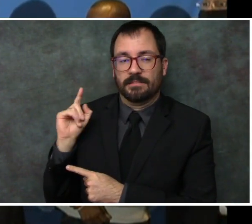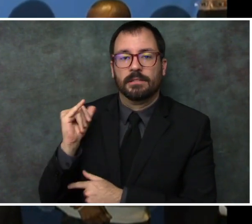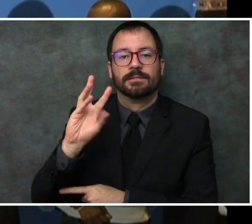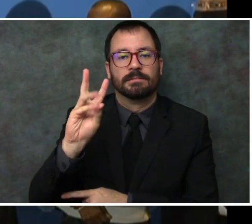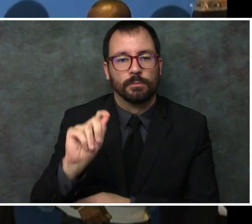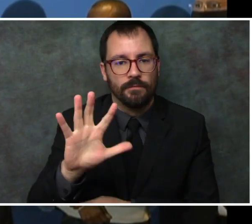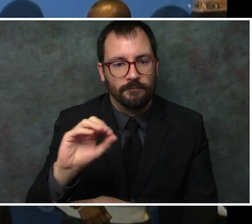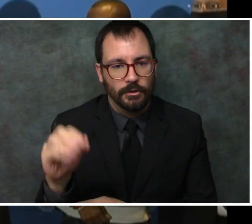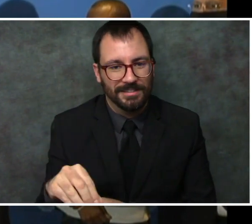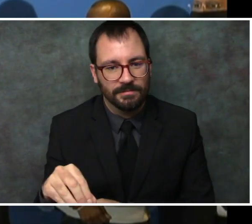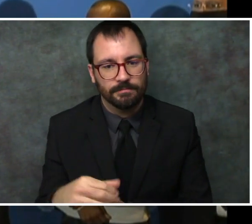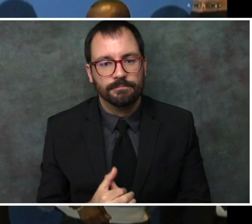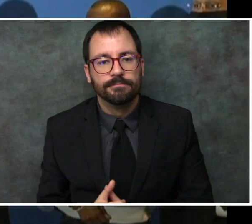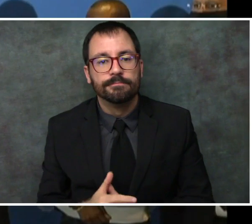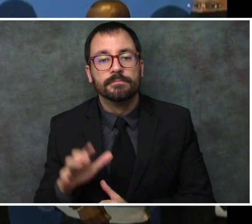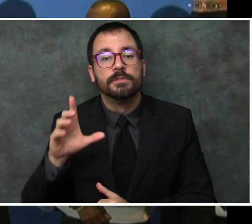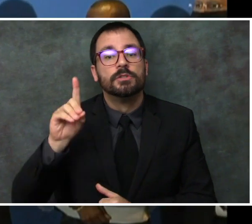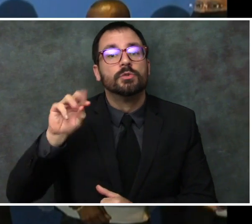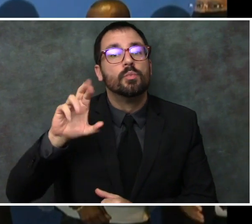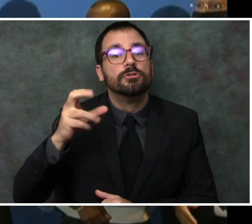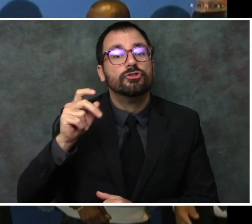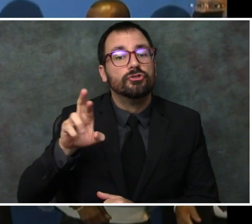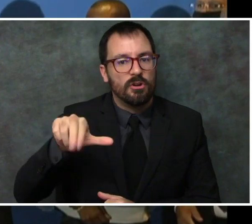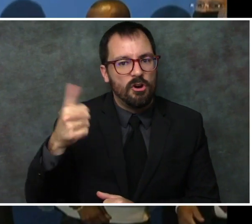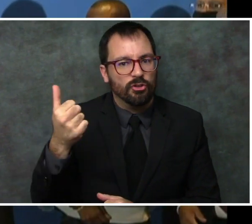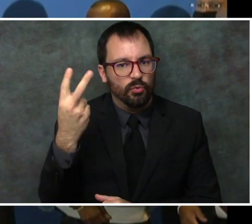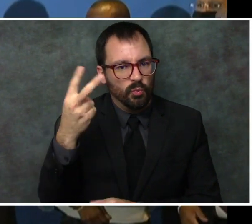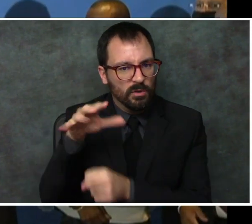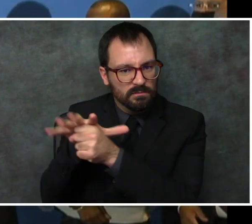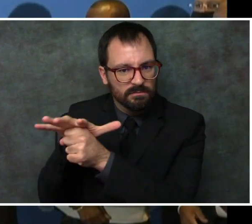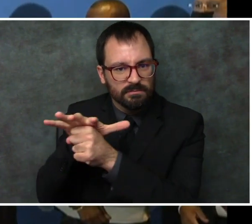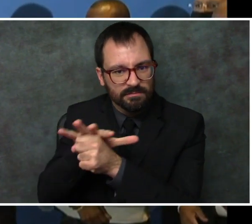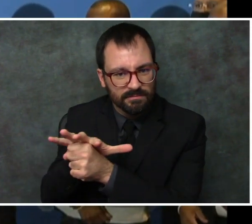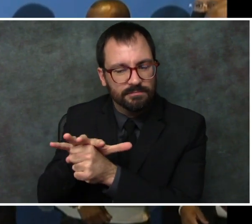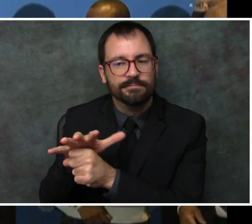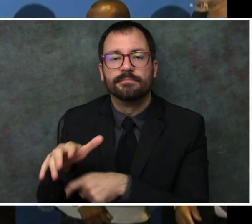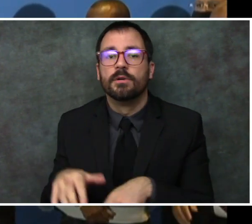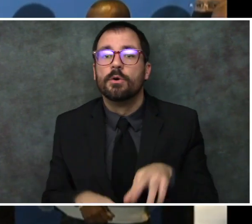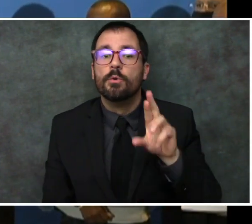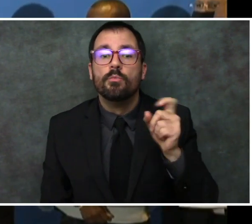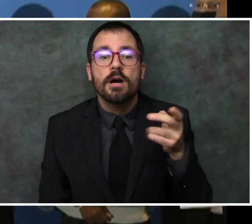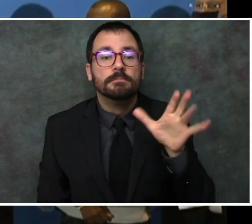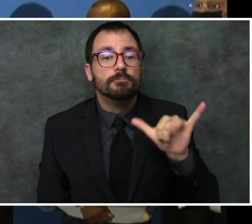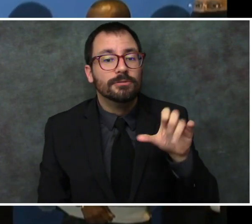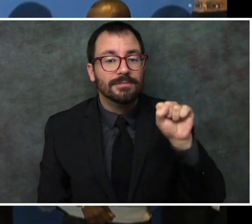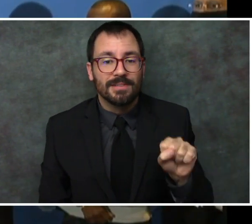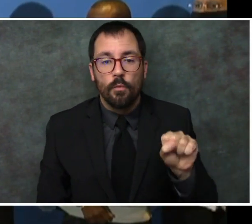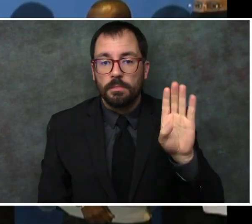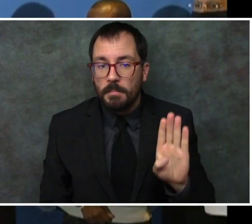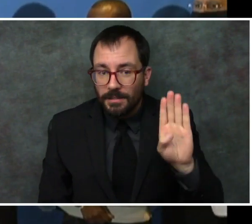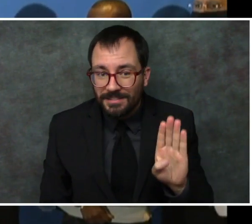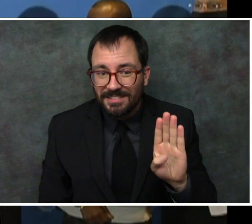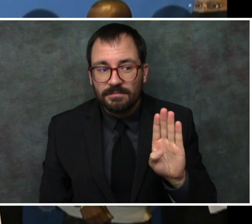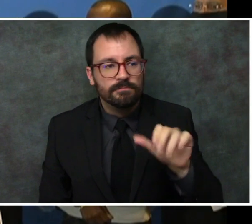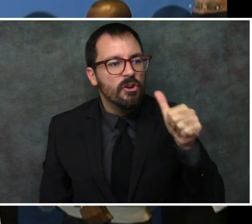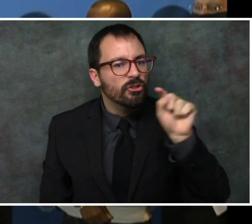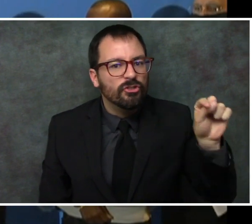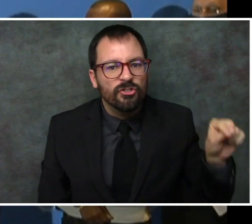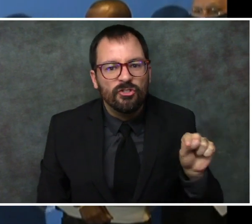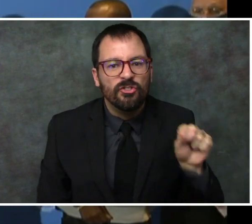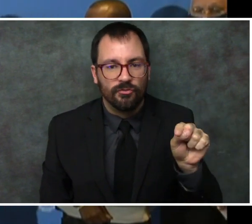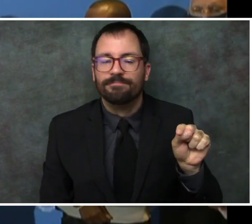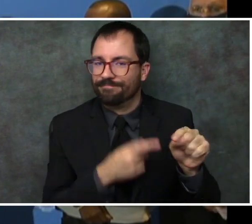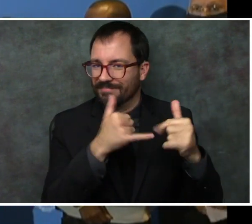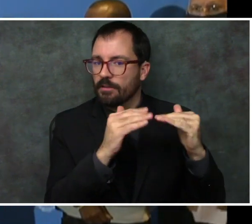02124, Roxbury, South Boston, and other neighborhoods are at over 4% positive rate in the neighborhoods. Young adults and